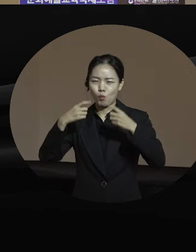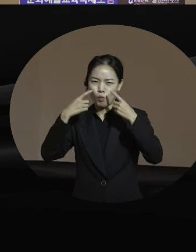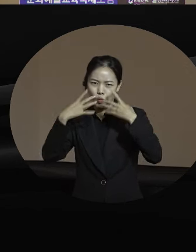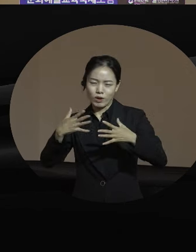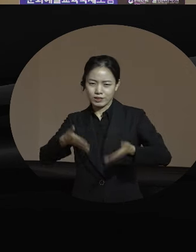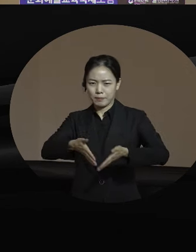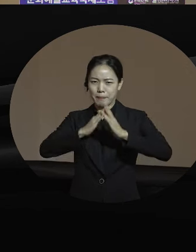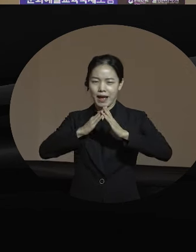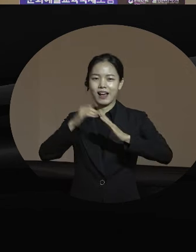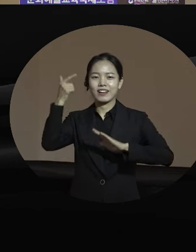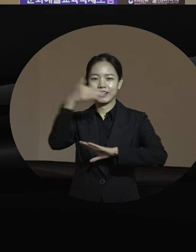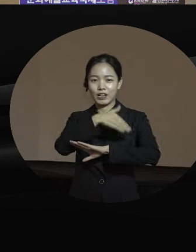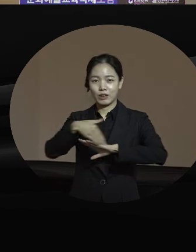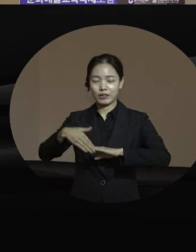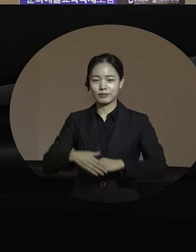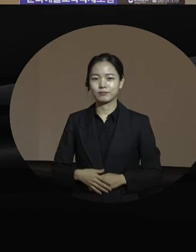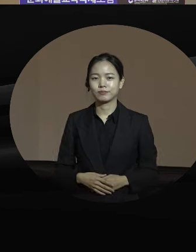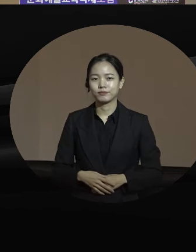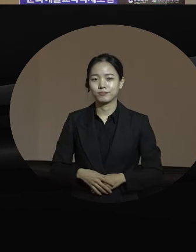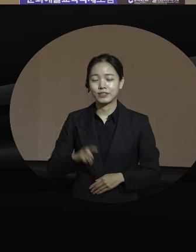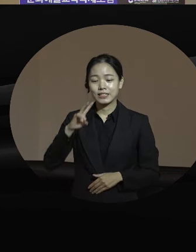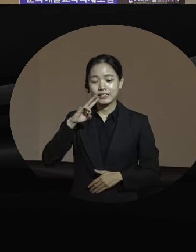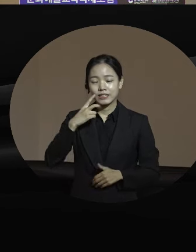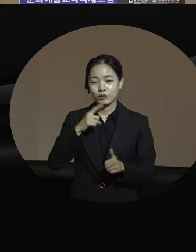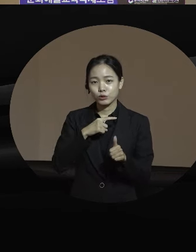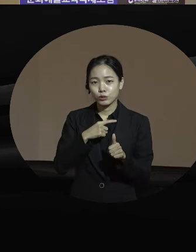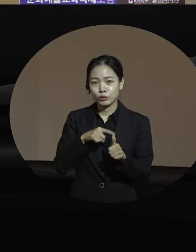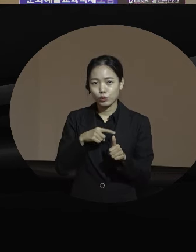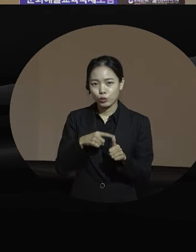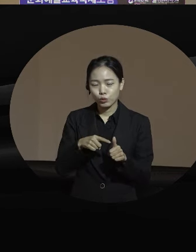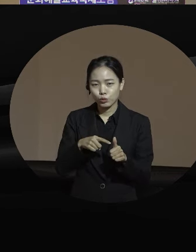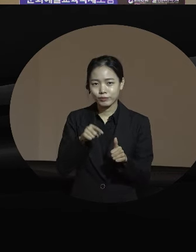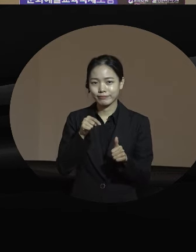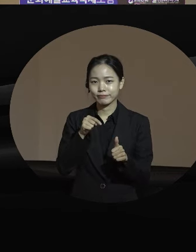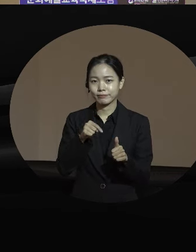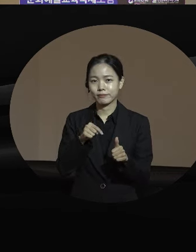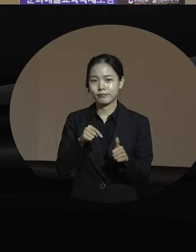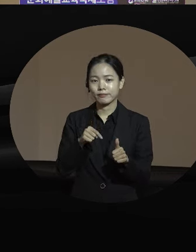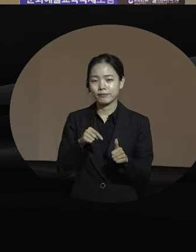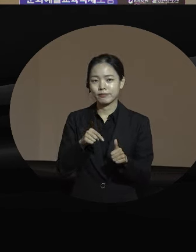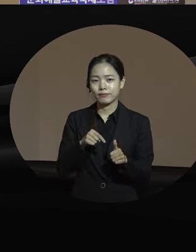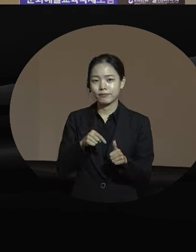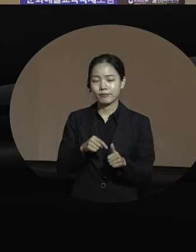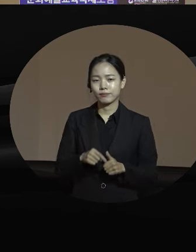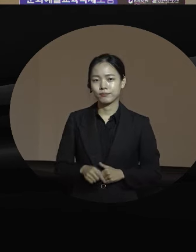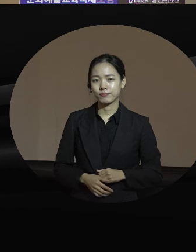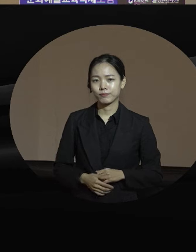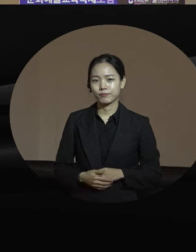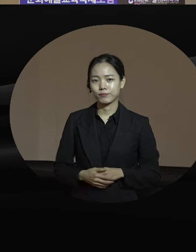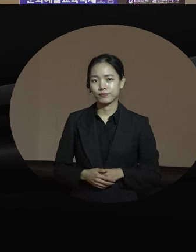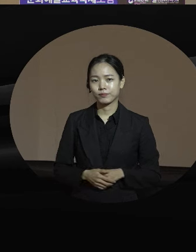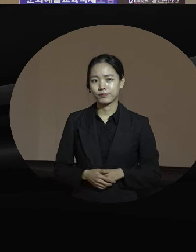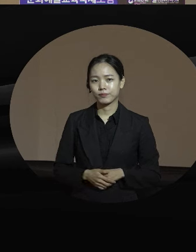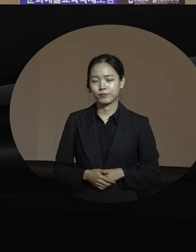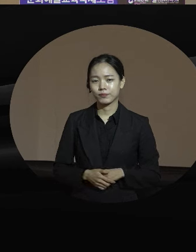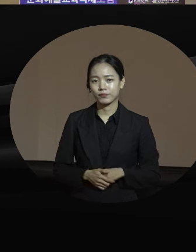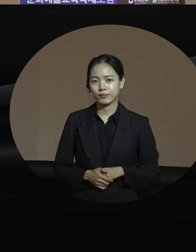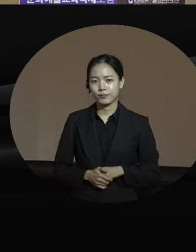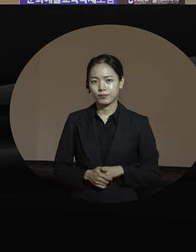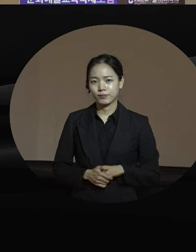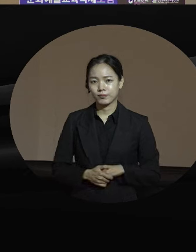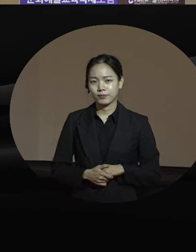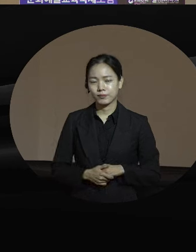Art and cultural education is embedded in the development of the entire education system in Finland. So